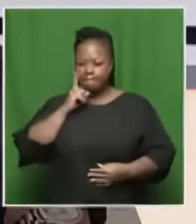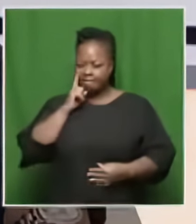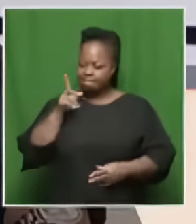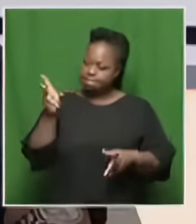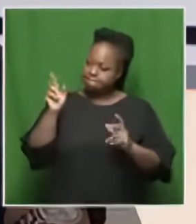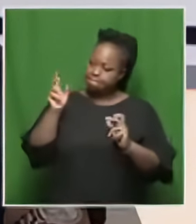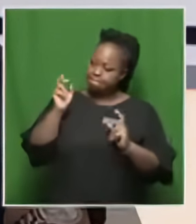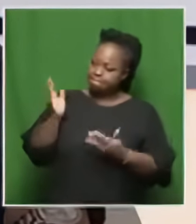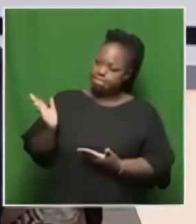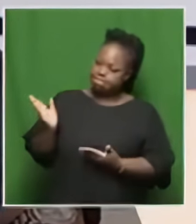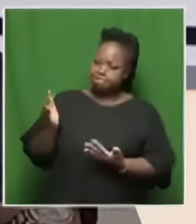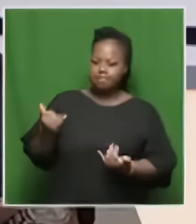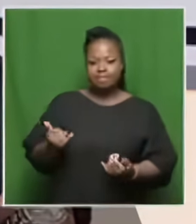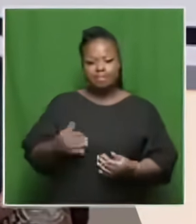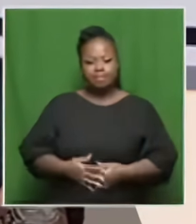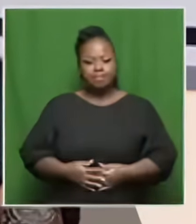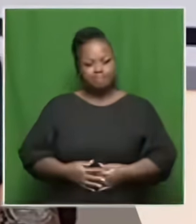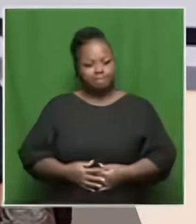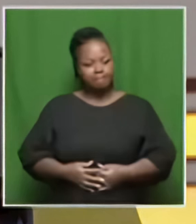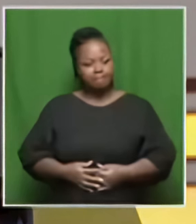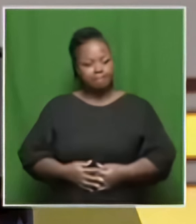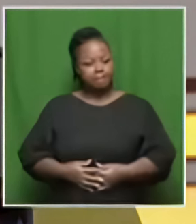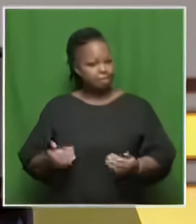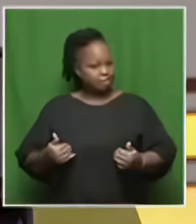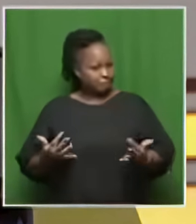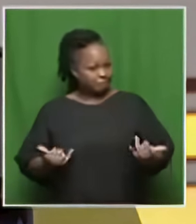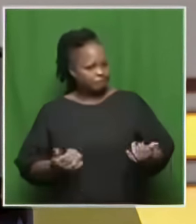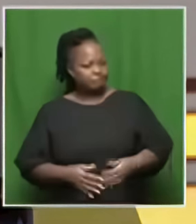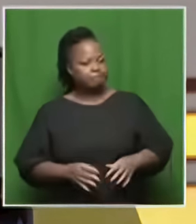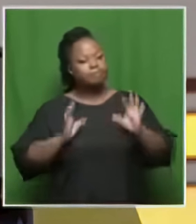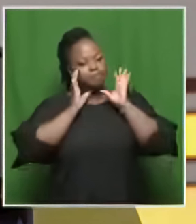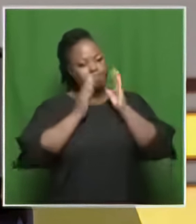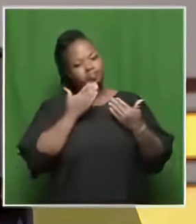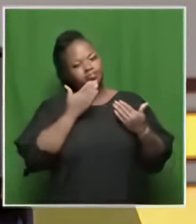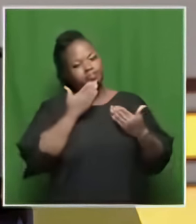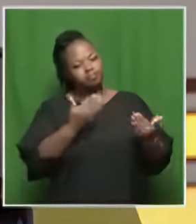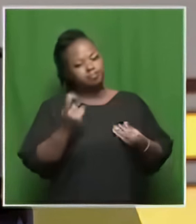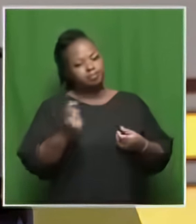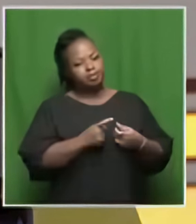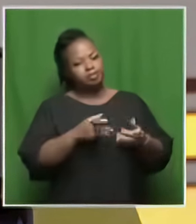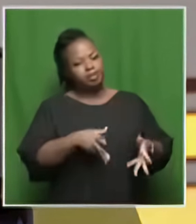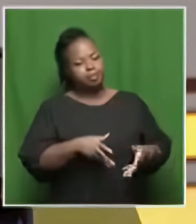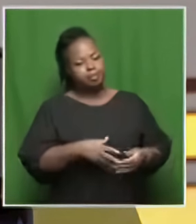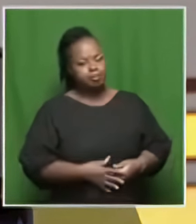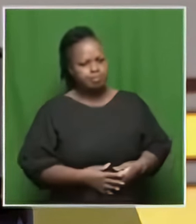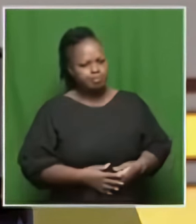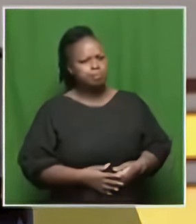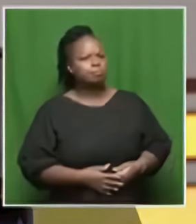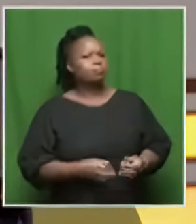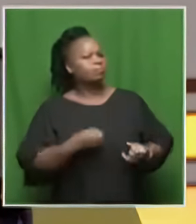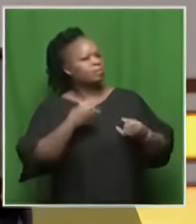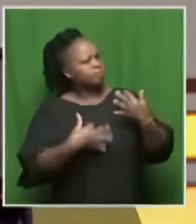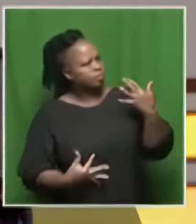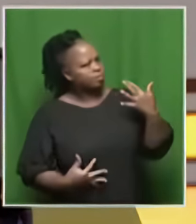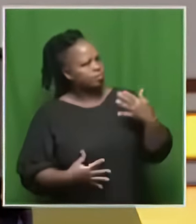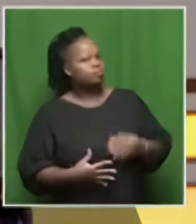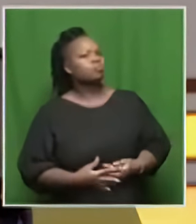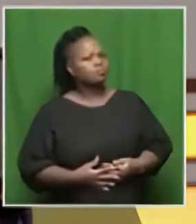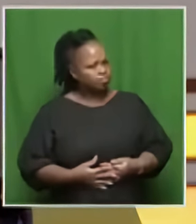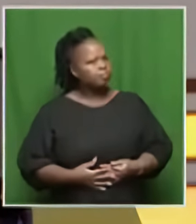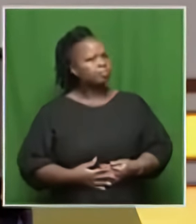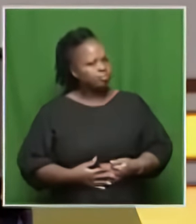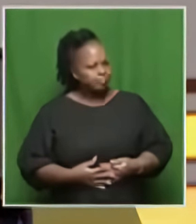But of course, he's here right now, so we can get straight into it. Mr. Malema, thanks so much for coming through. Thank you. So much to talk about, and that is as